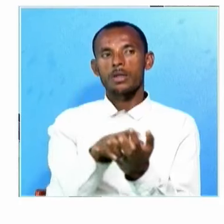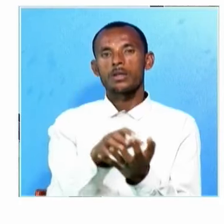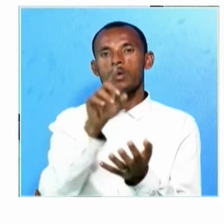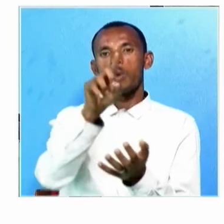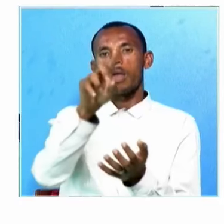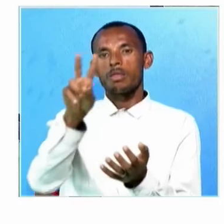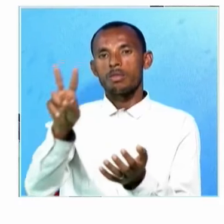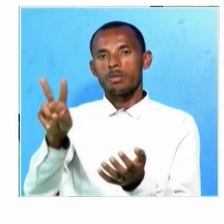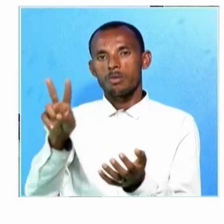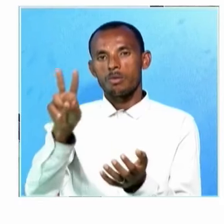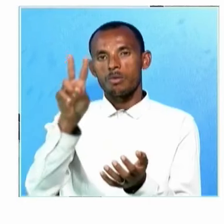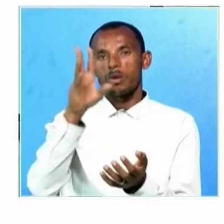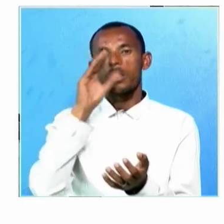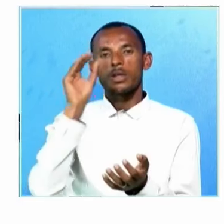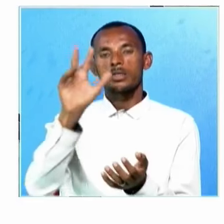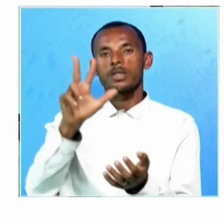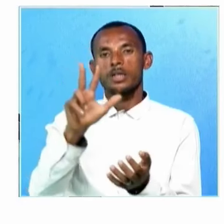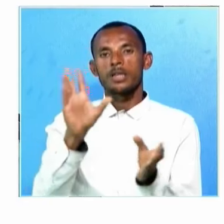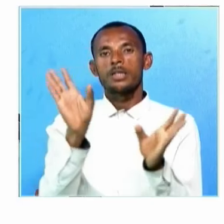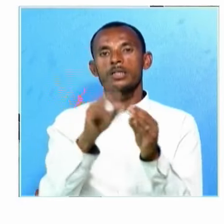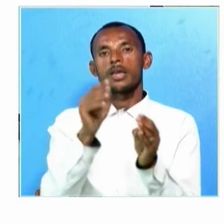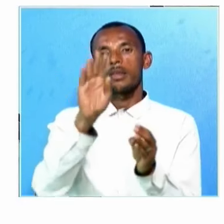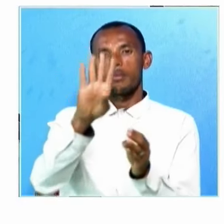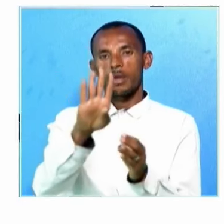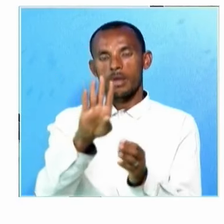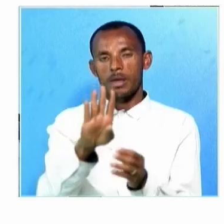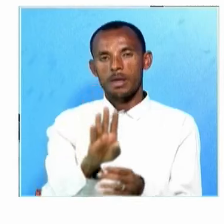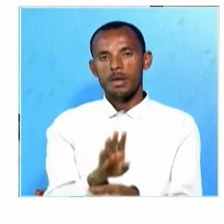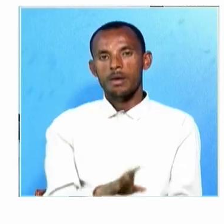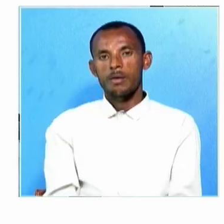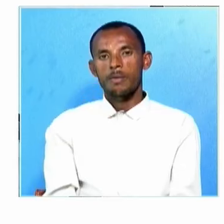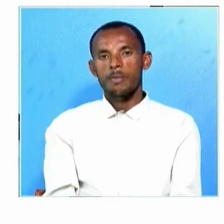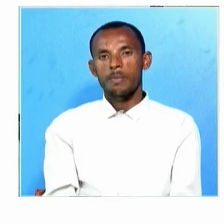1, 2, and 3, and if you have set B